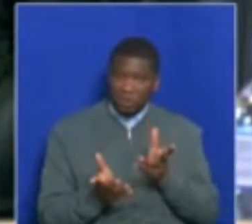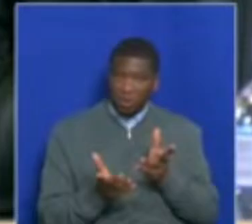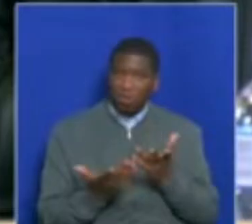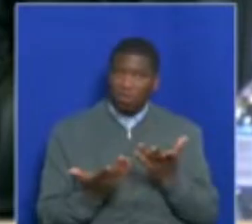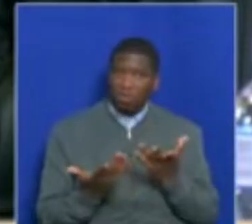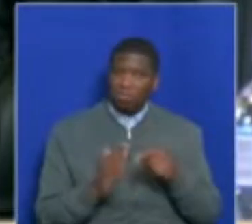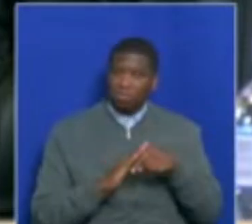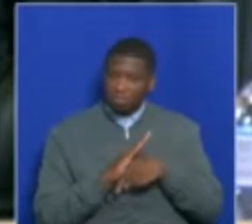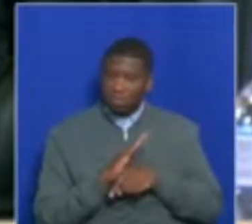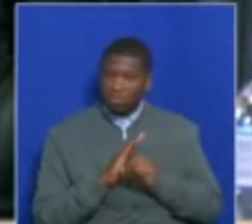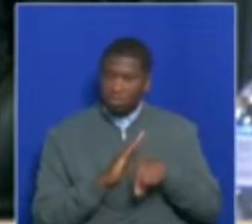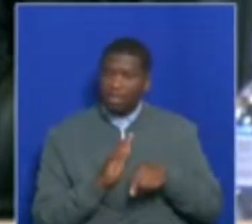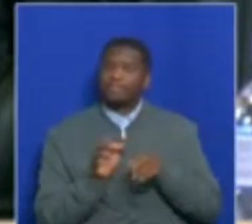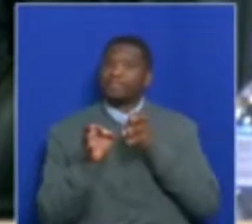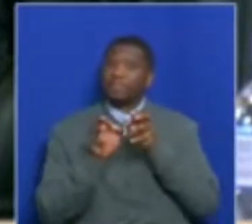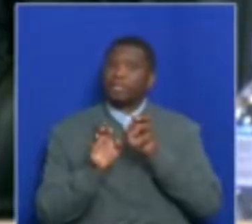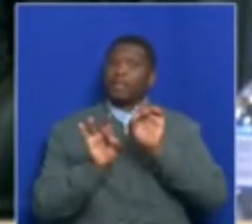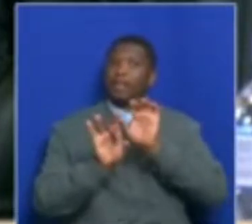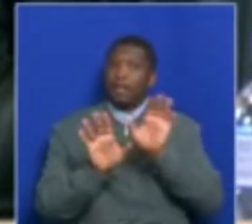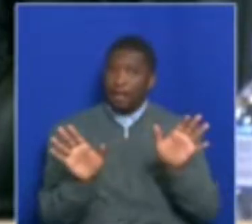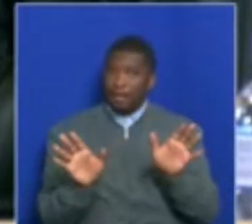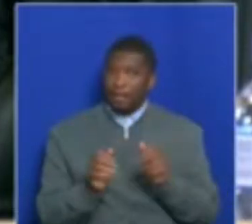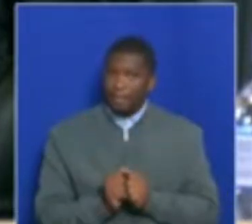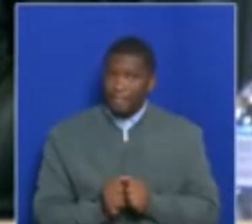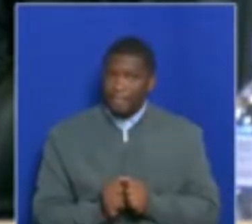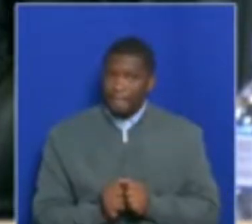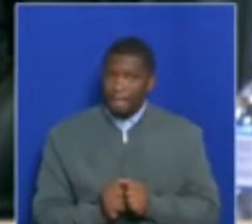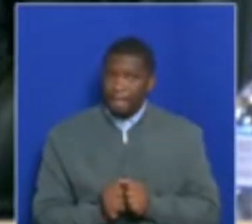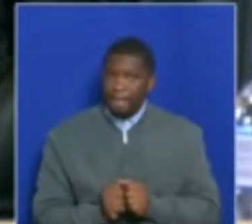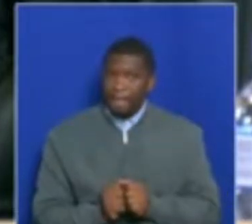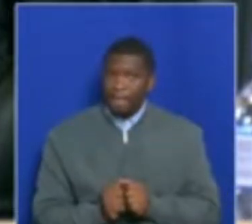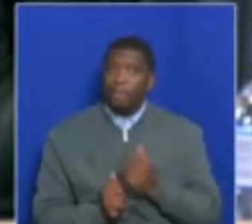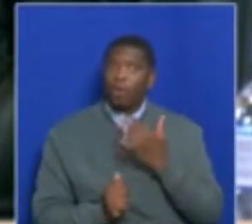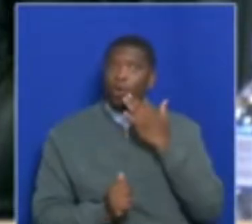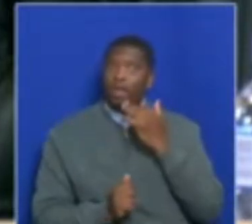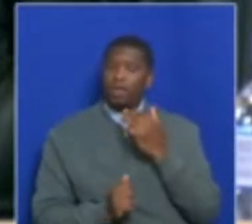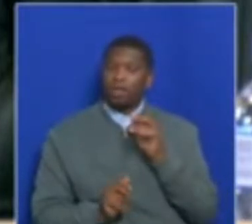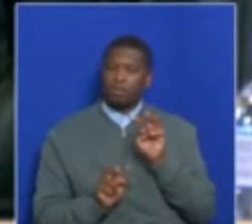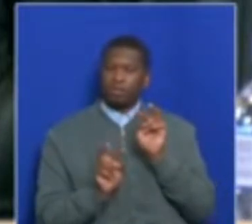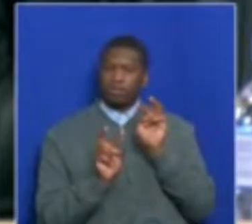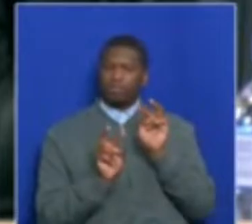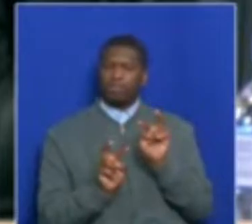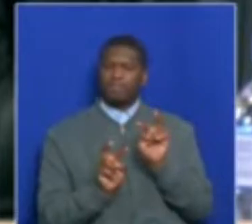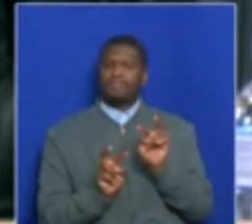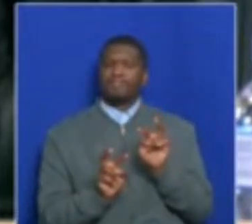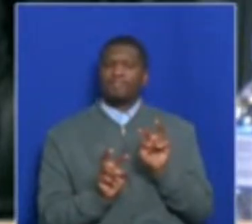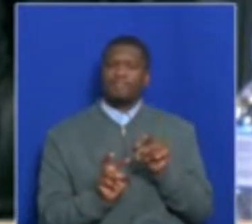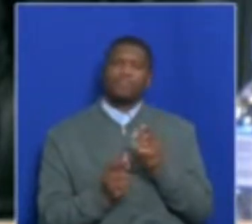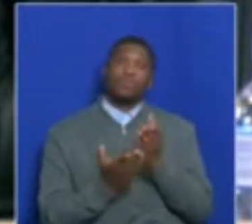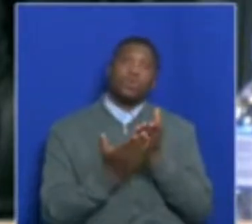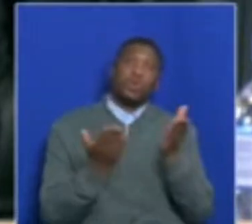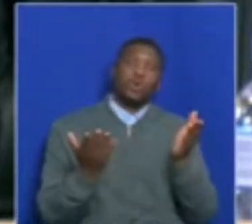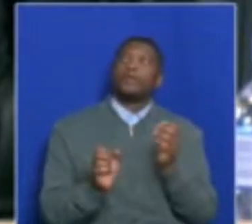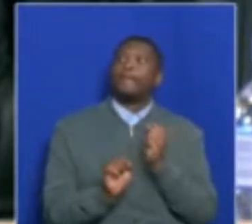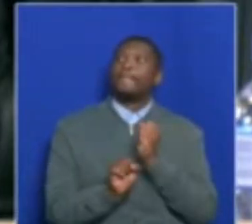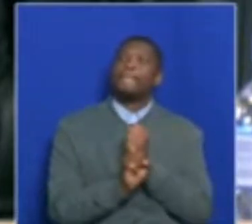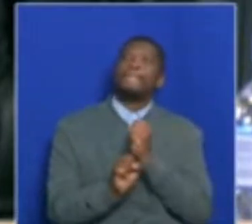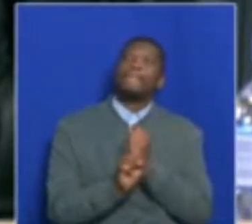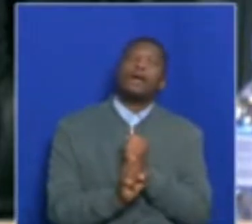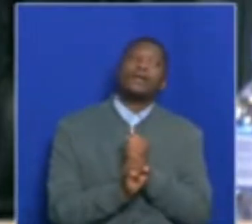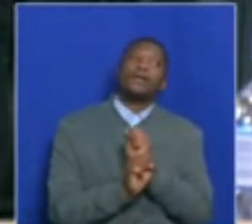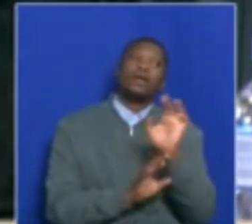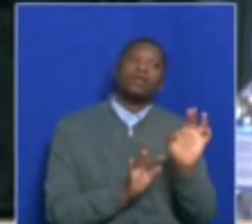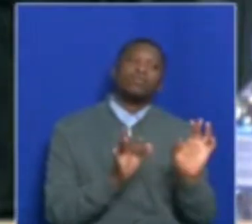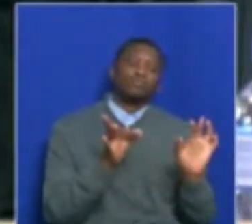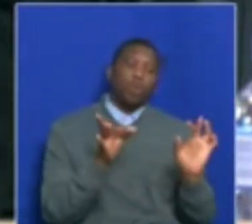it. On the face of it, you are creating a connection between rival